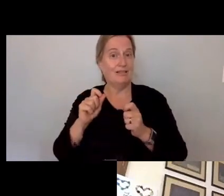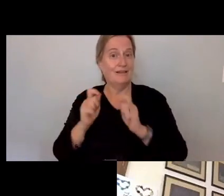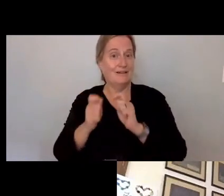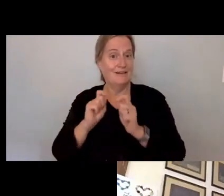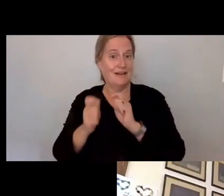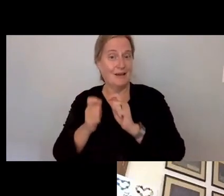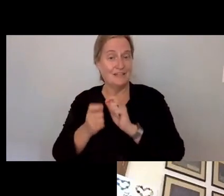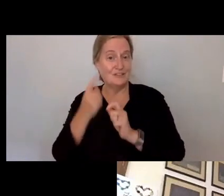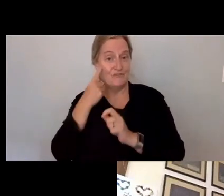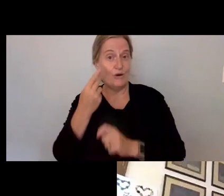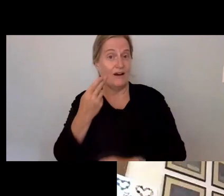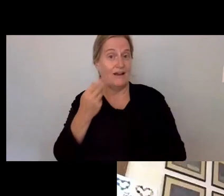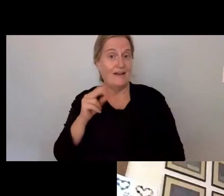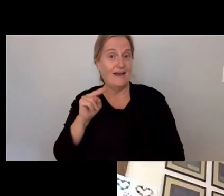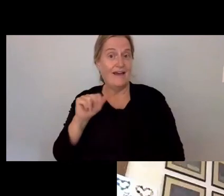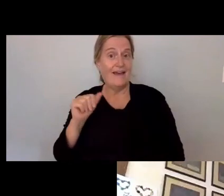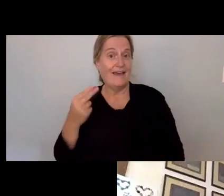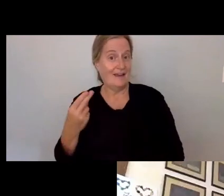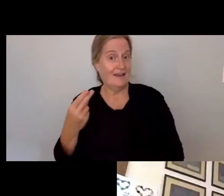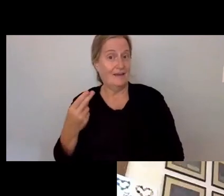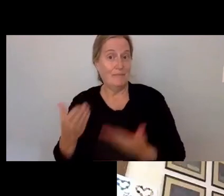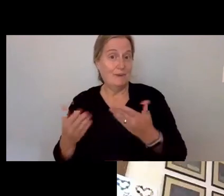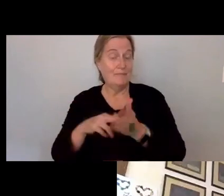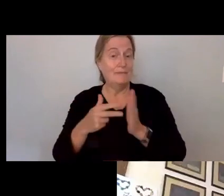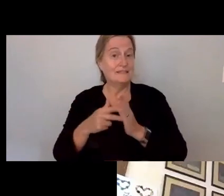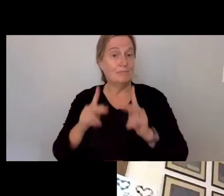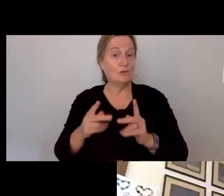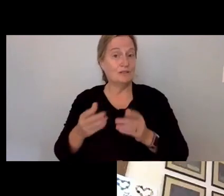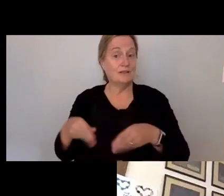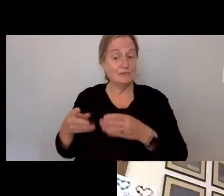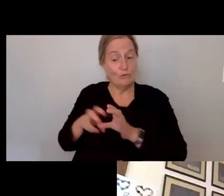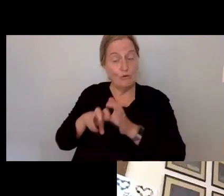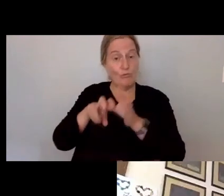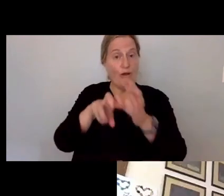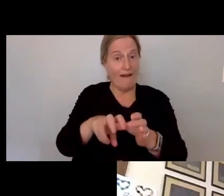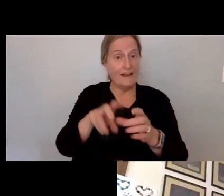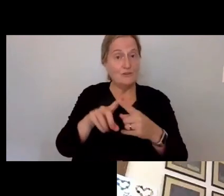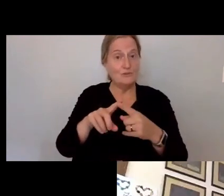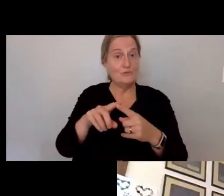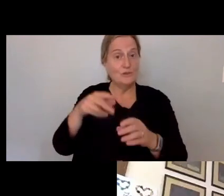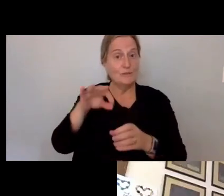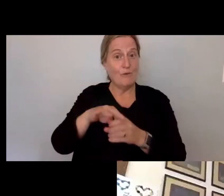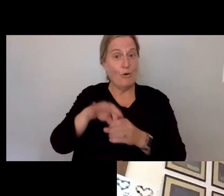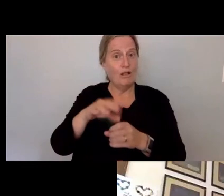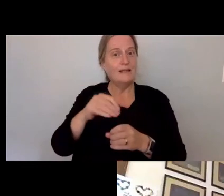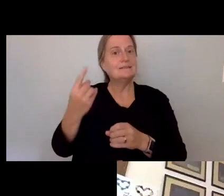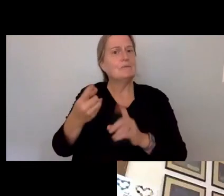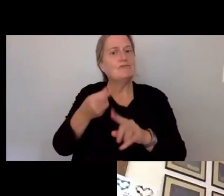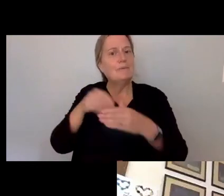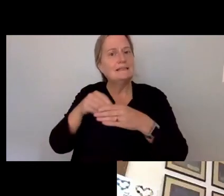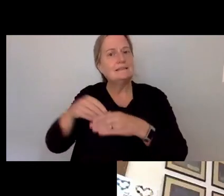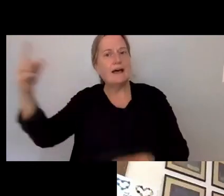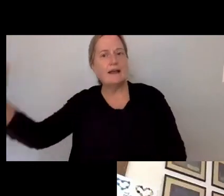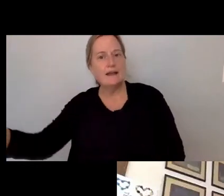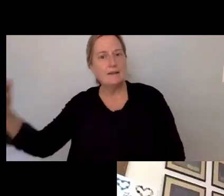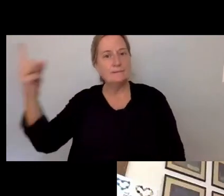the pole, right? They can come out and go through it's curbside service, right? Something to me that just